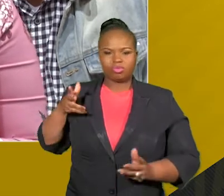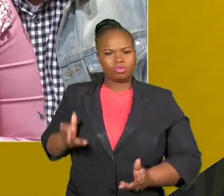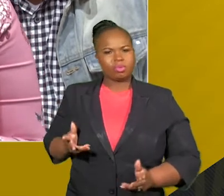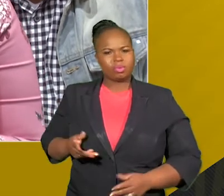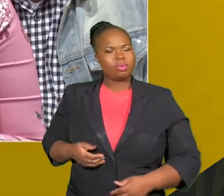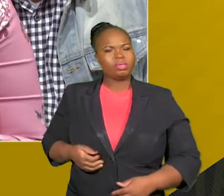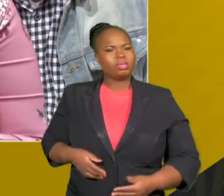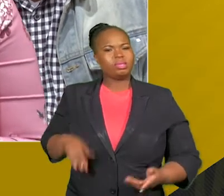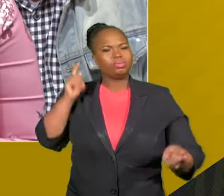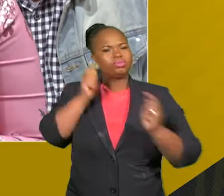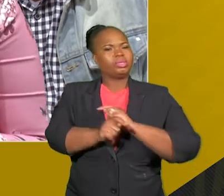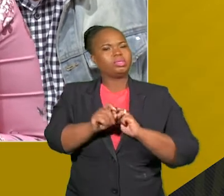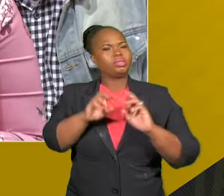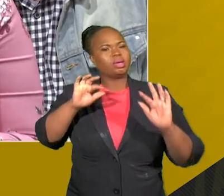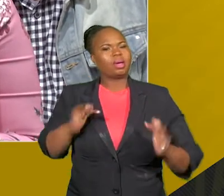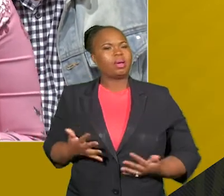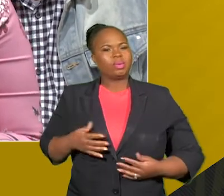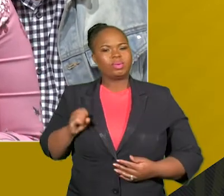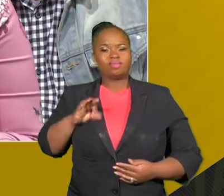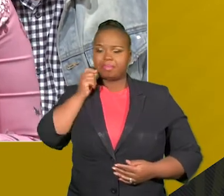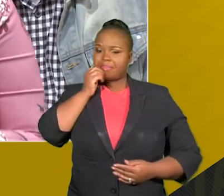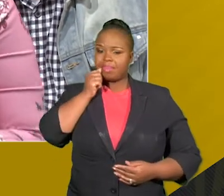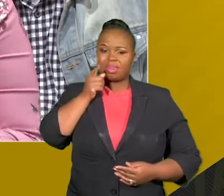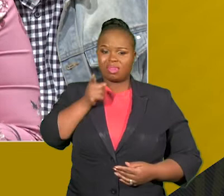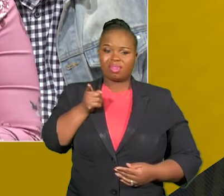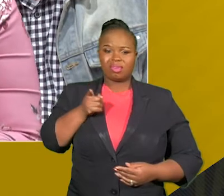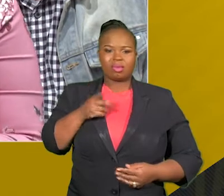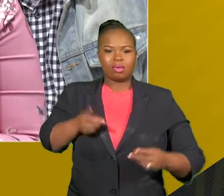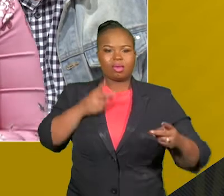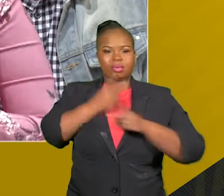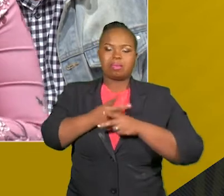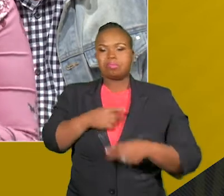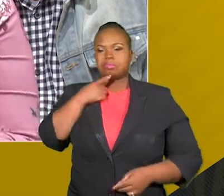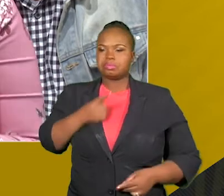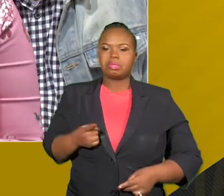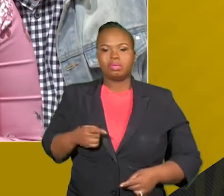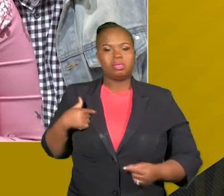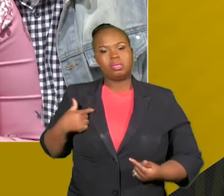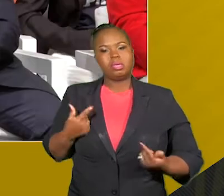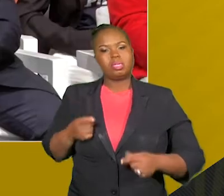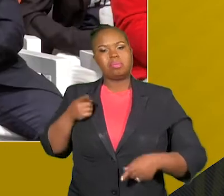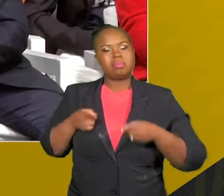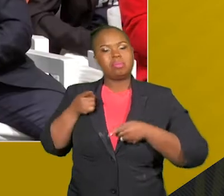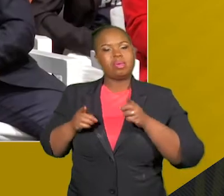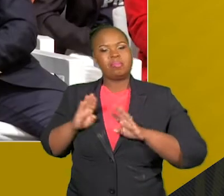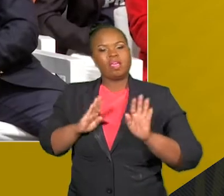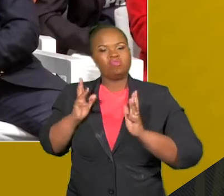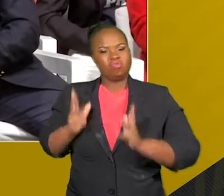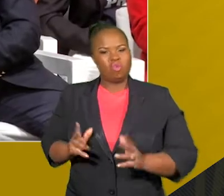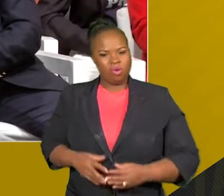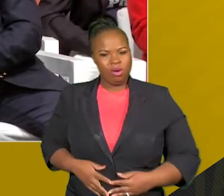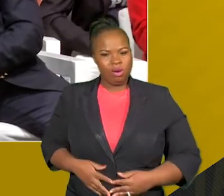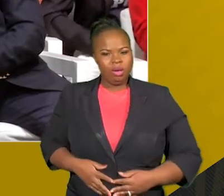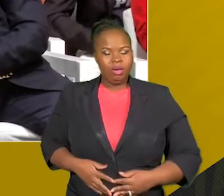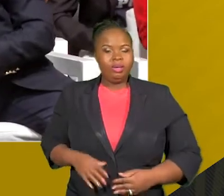then do we change the status quo if men are the ones that are being justified to act out? When we're talking, Nicolette, we show something,